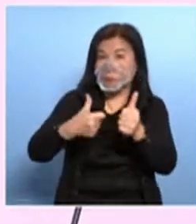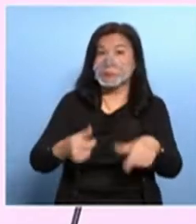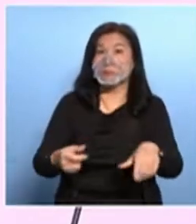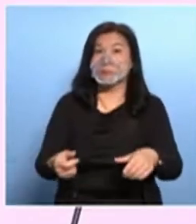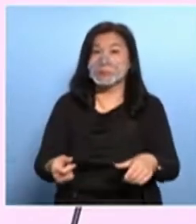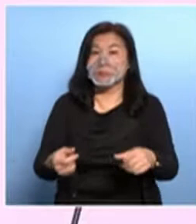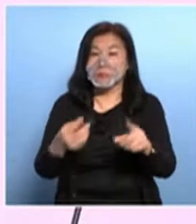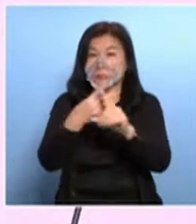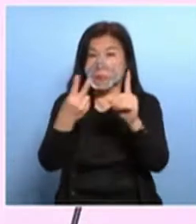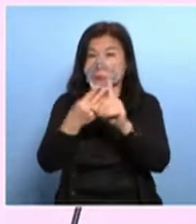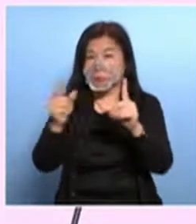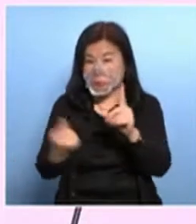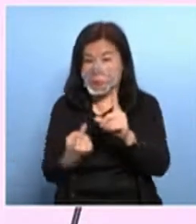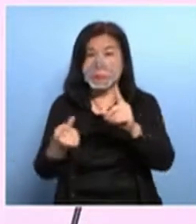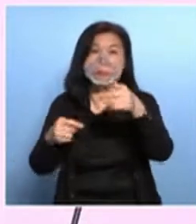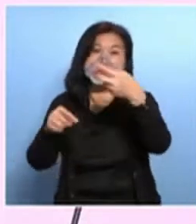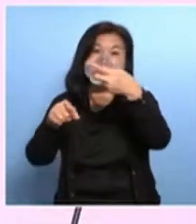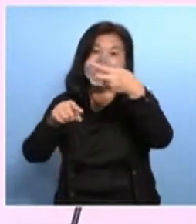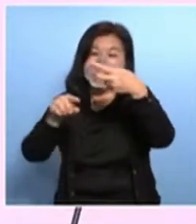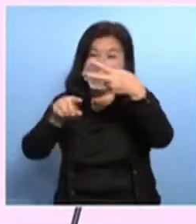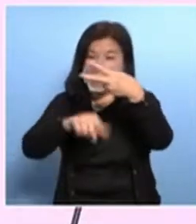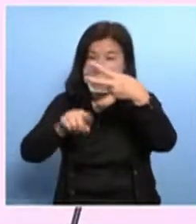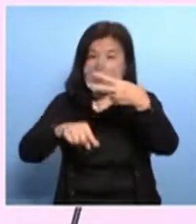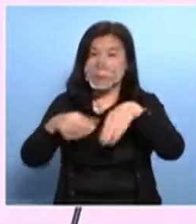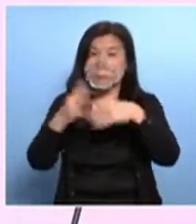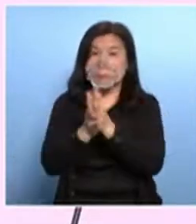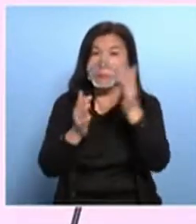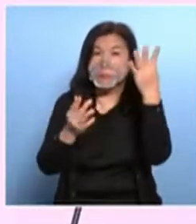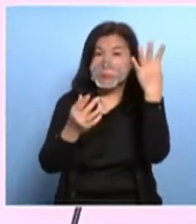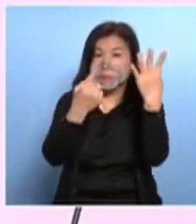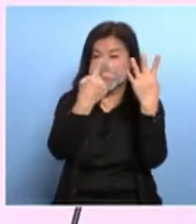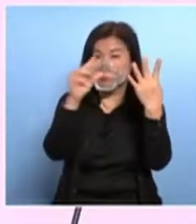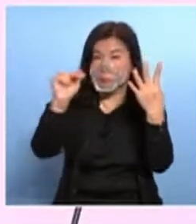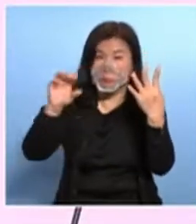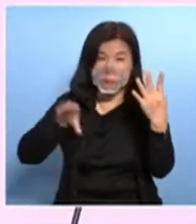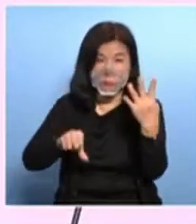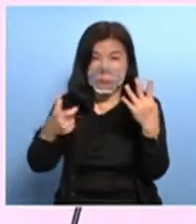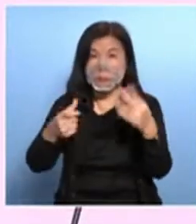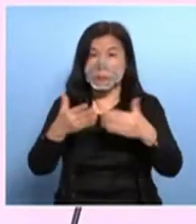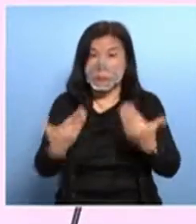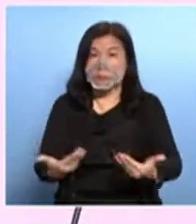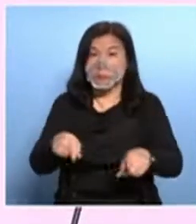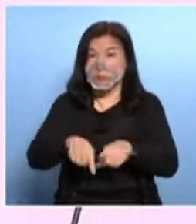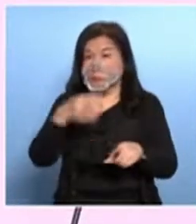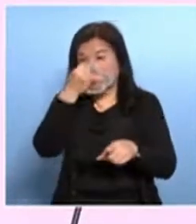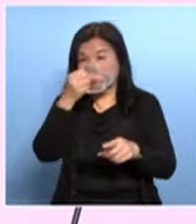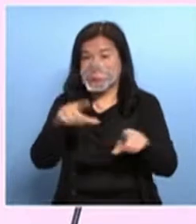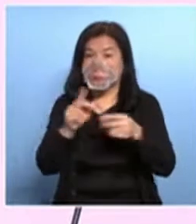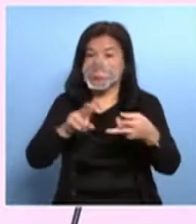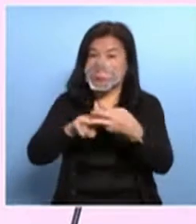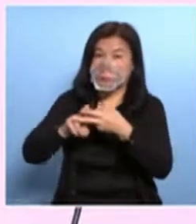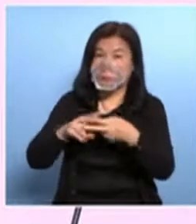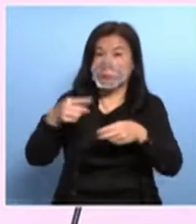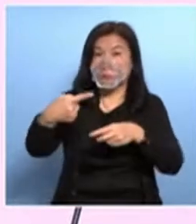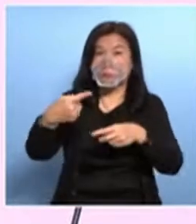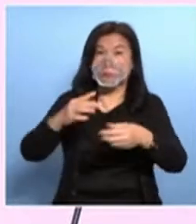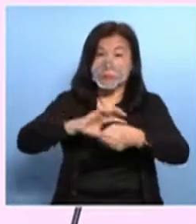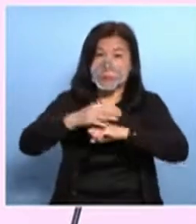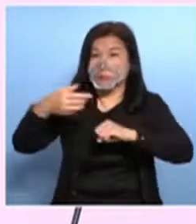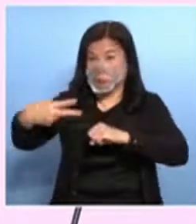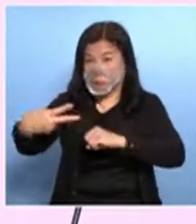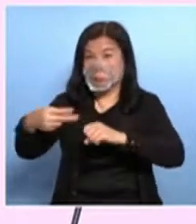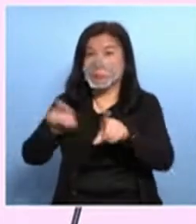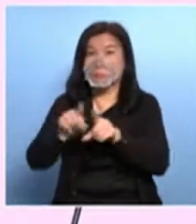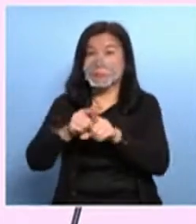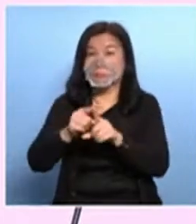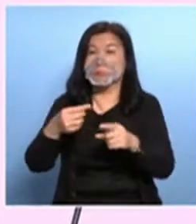from $1.24 billion to about $41.7 billion in the same period. Currently, Hong Kong is Asia's largest